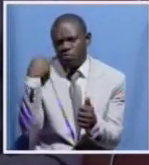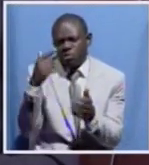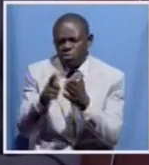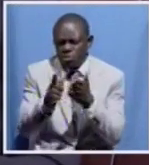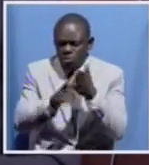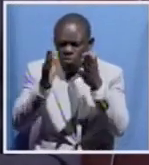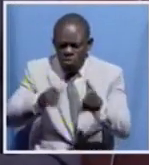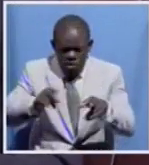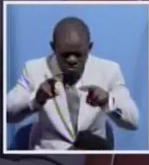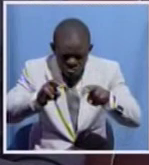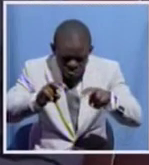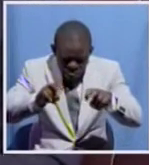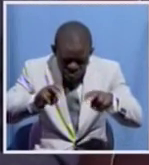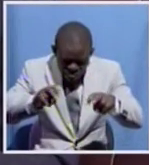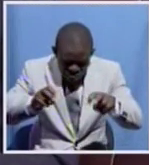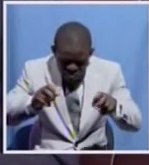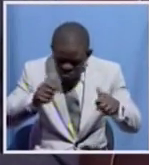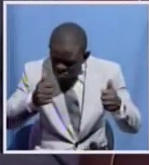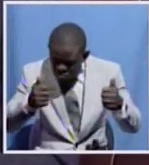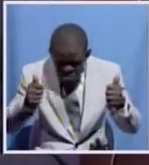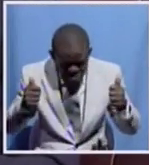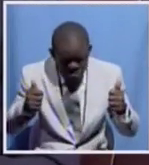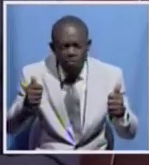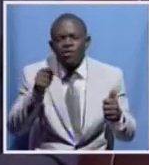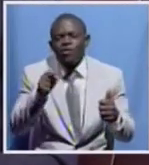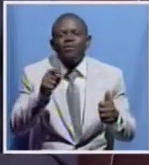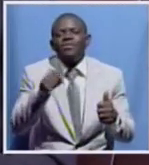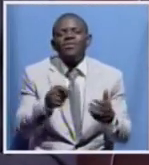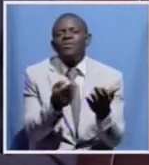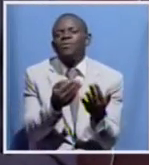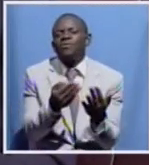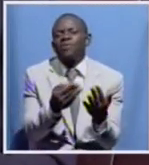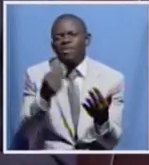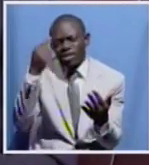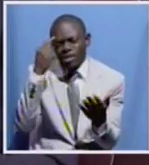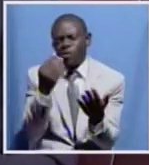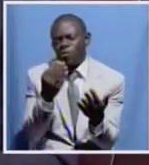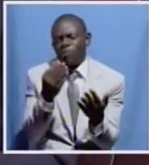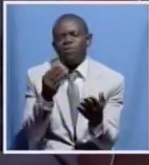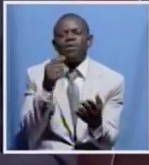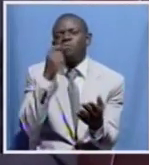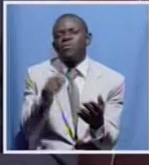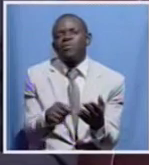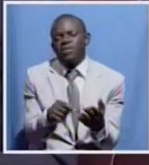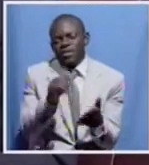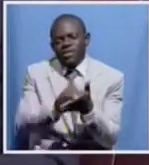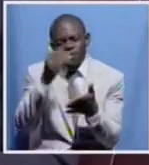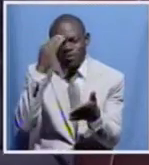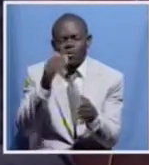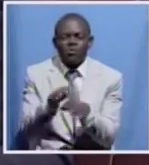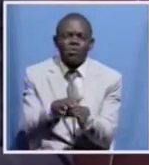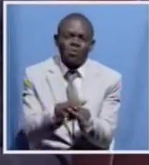certain legalities. But I am hoping that some of these things can be expedited. Because when you delay